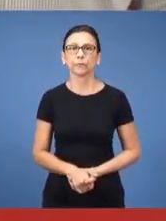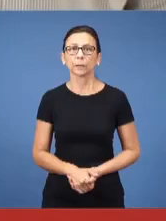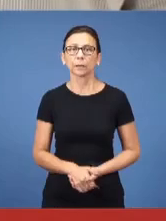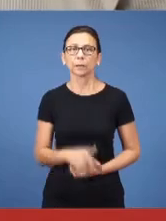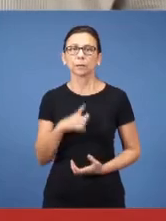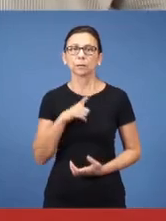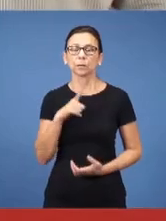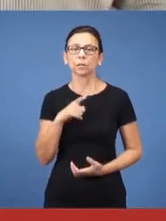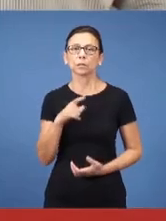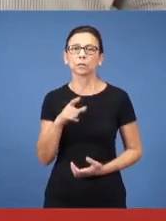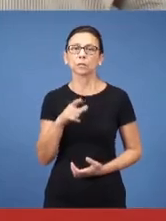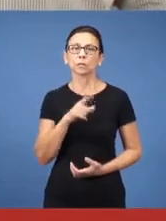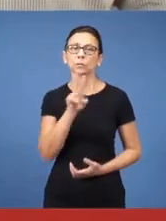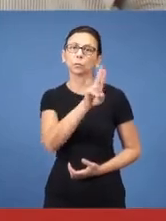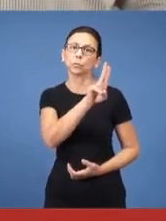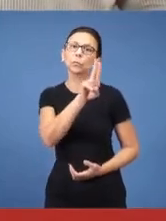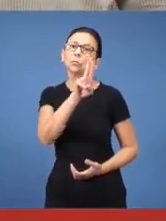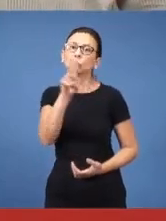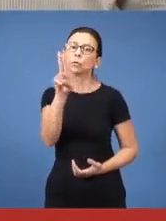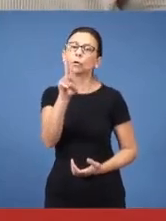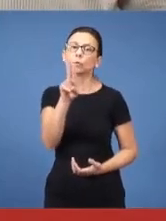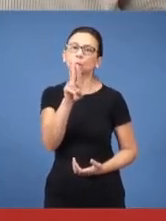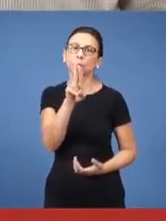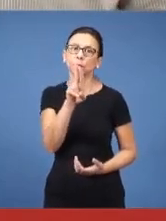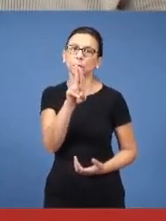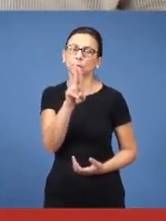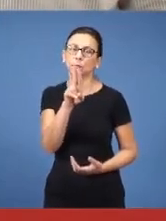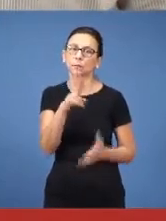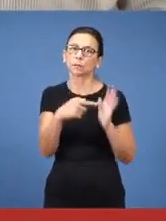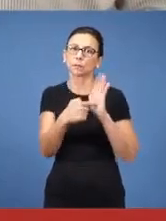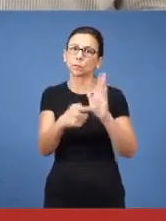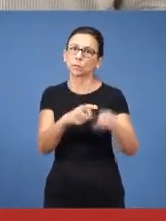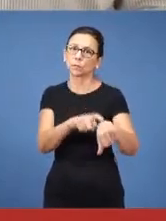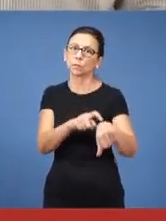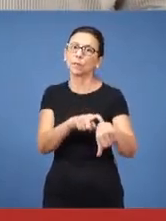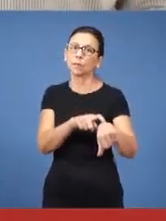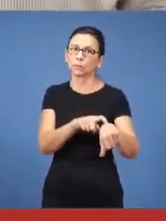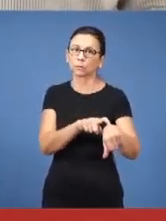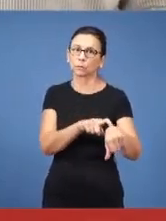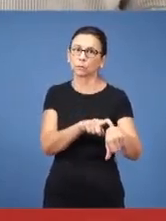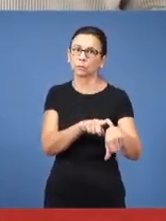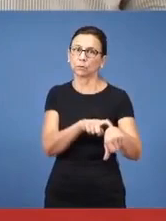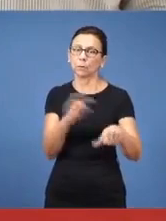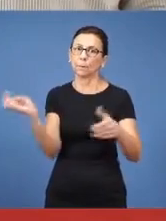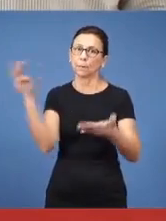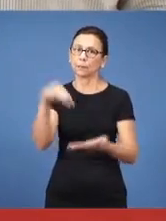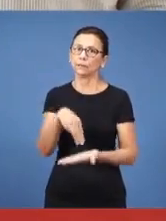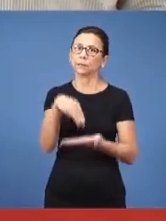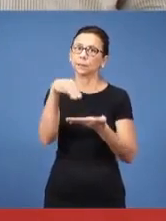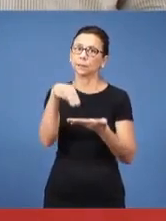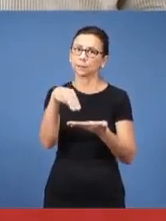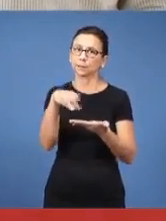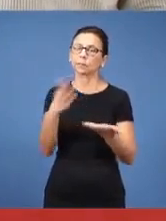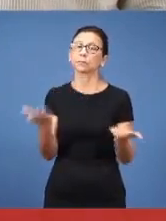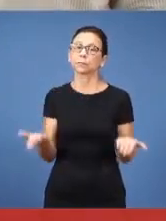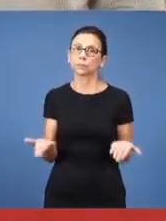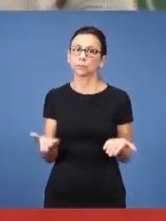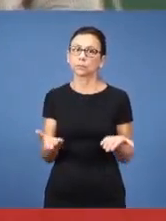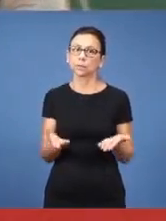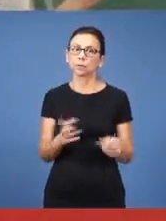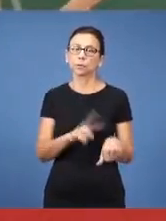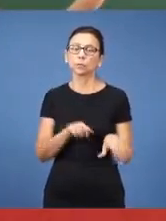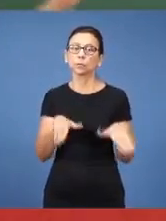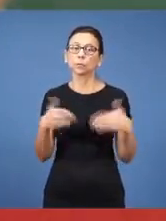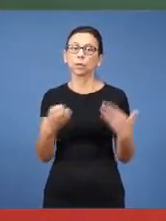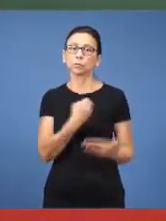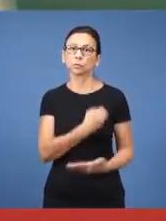We have a name that is related to the moment. If it is not the moment that this church is linked to, then the